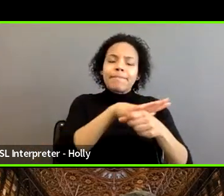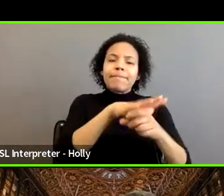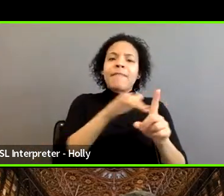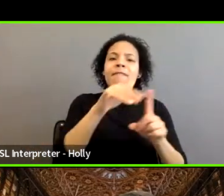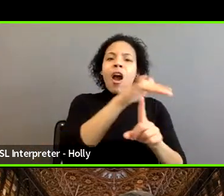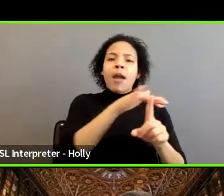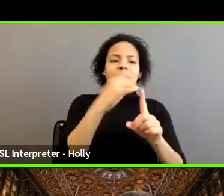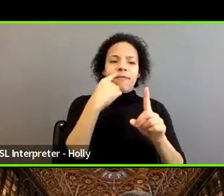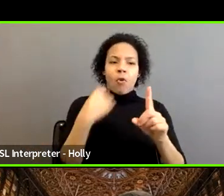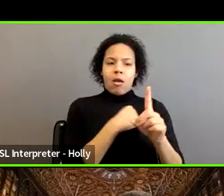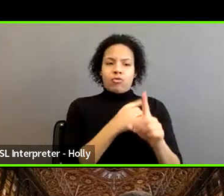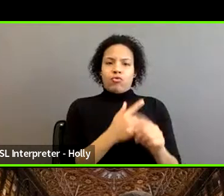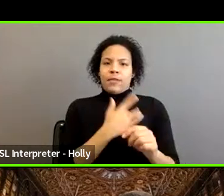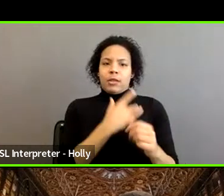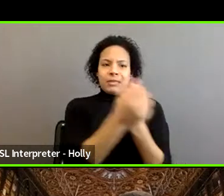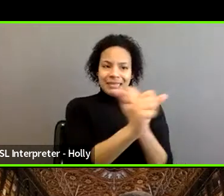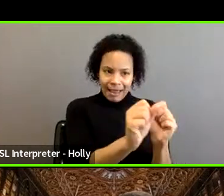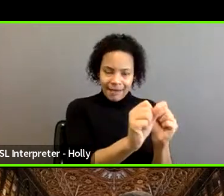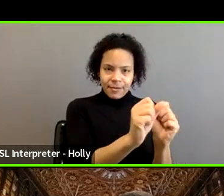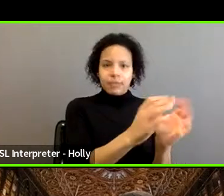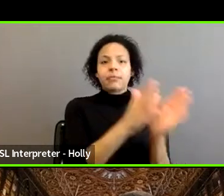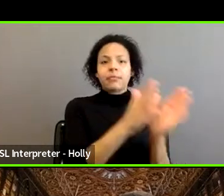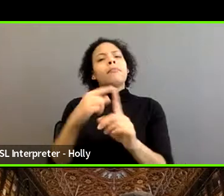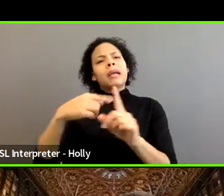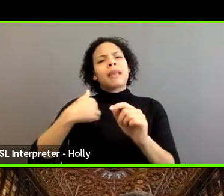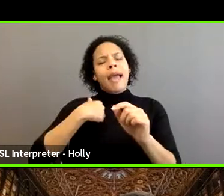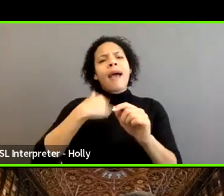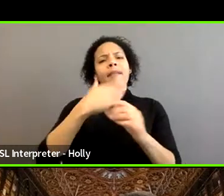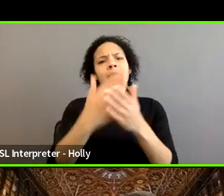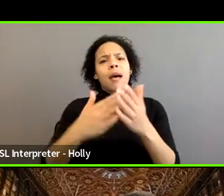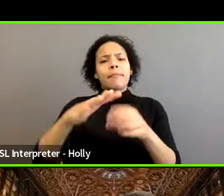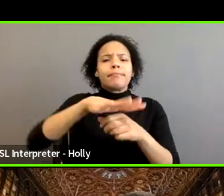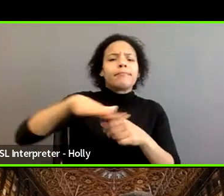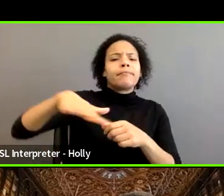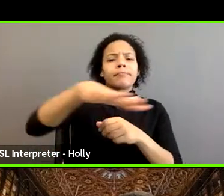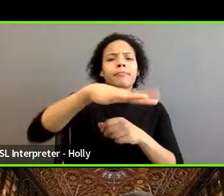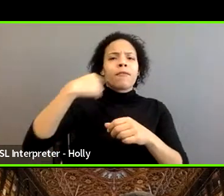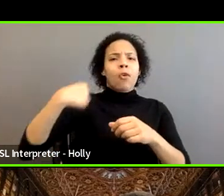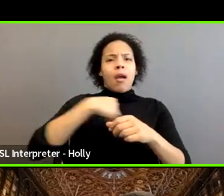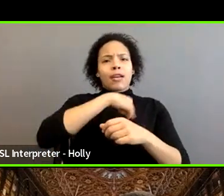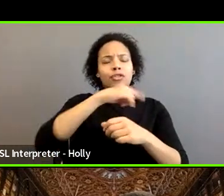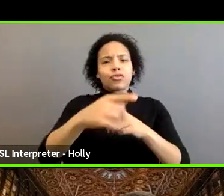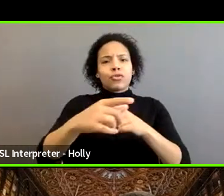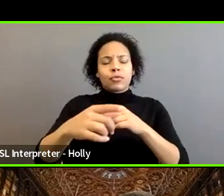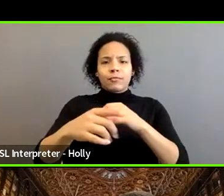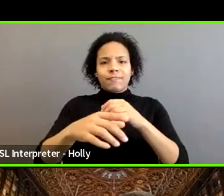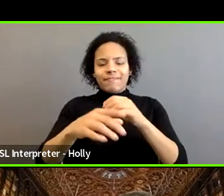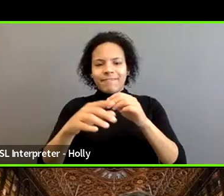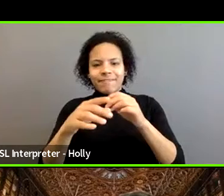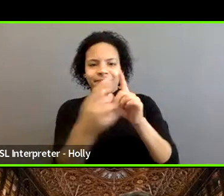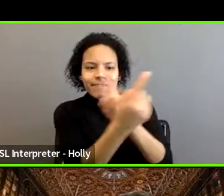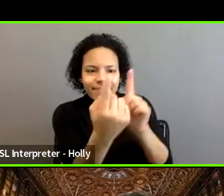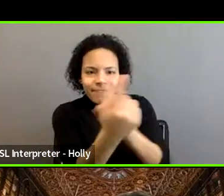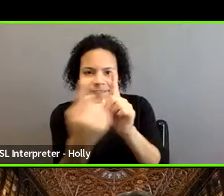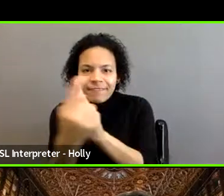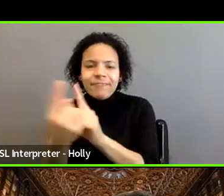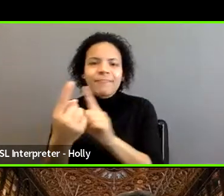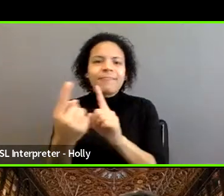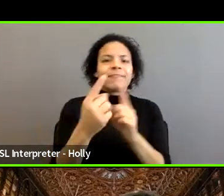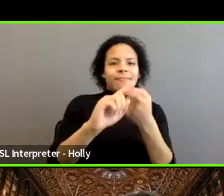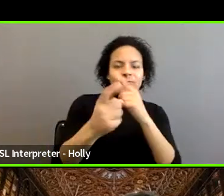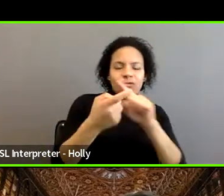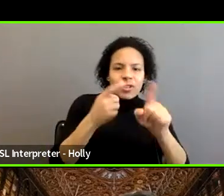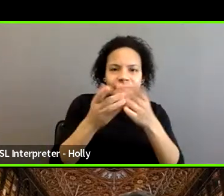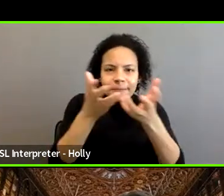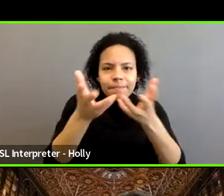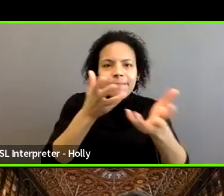to find community amongst each other. But amongst each other, we're also in a family environment and open to all that